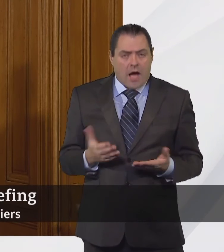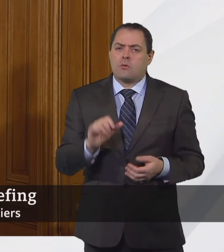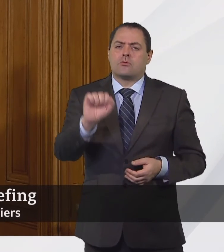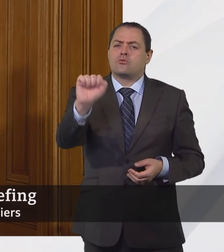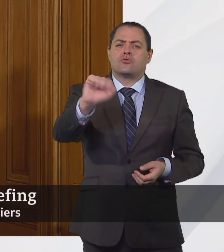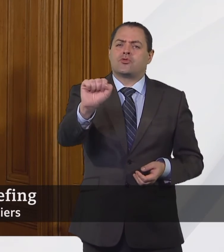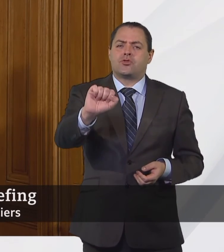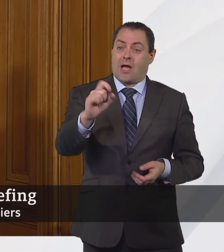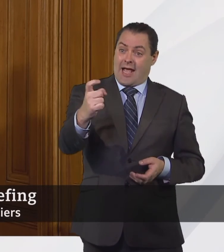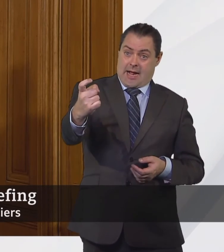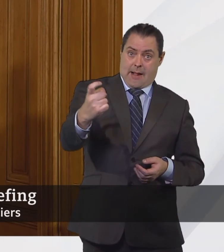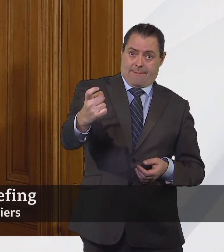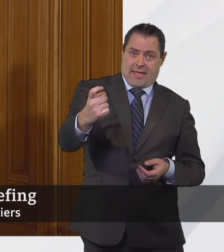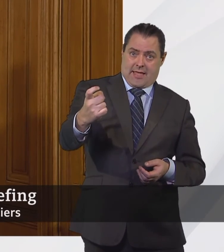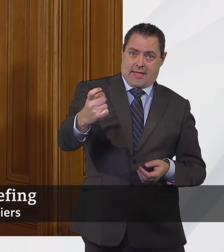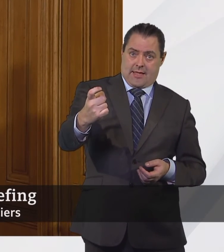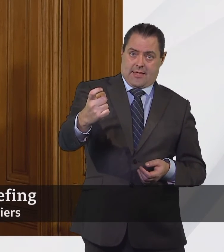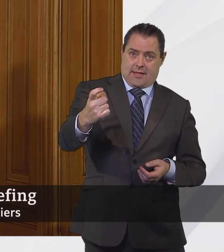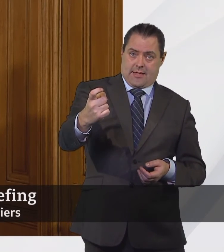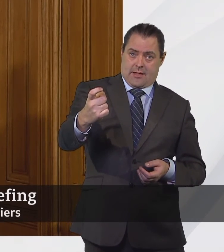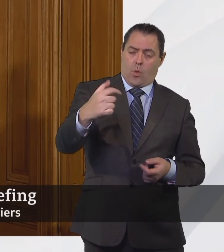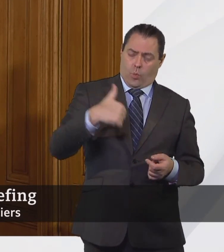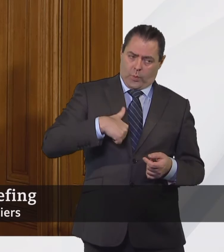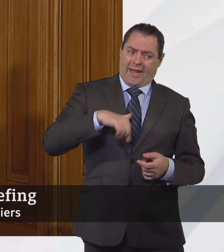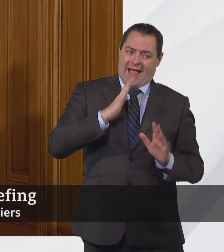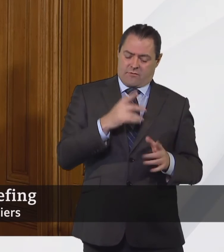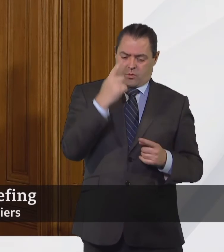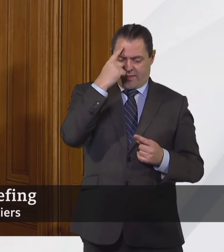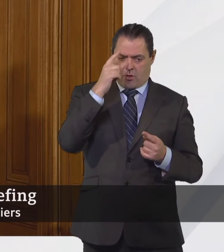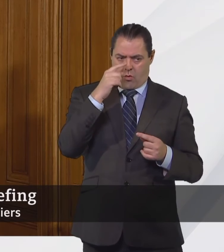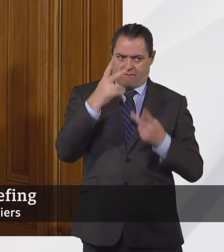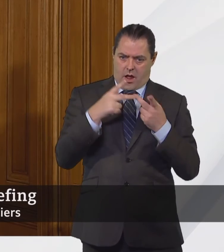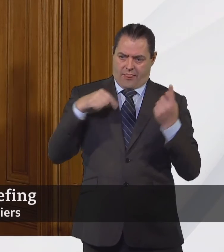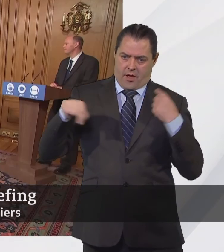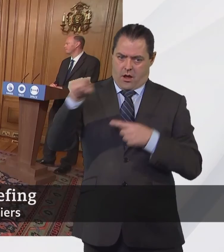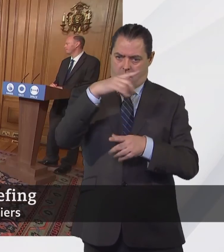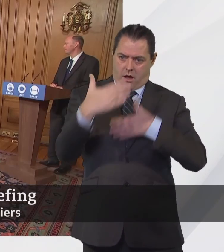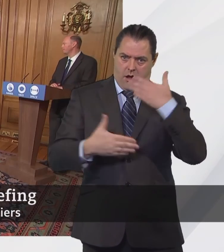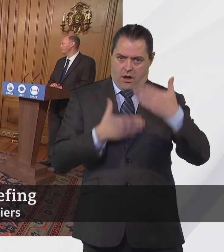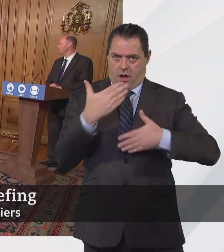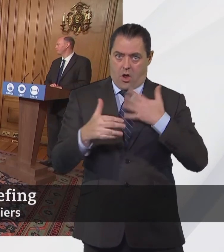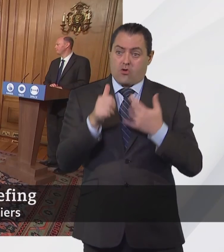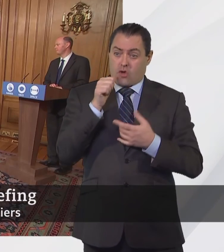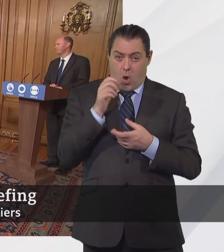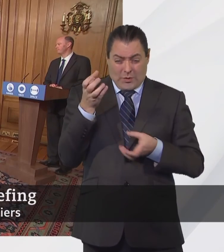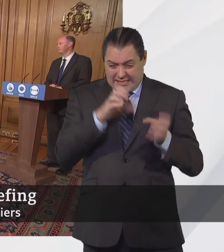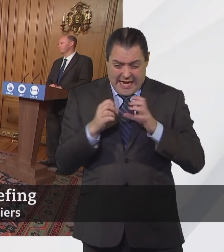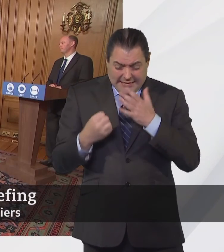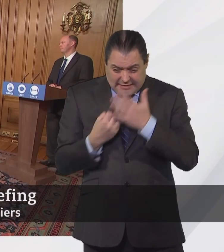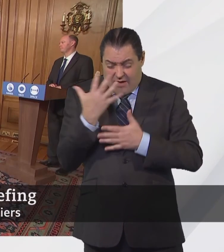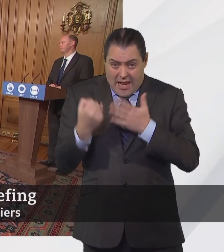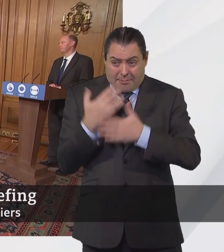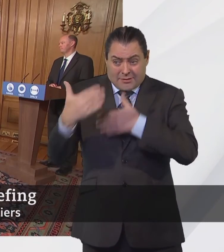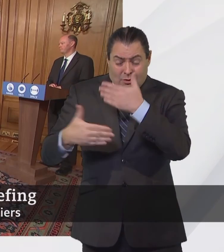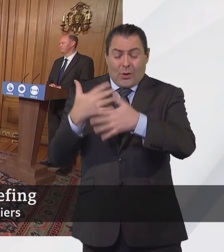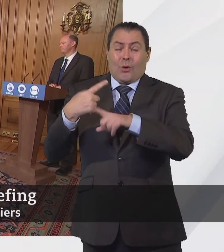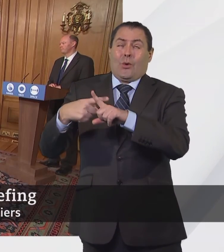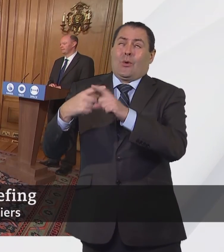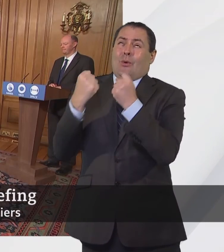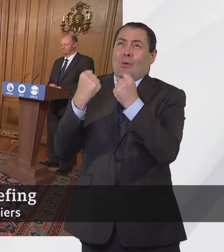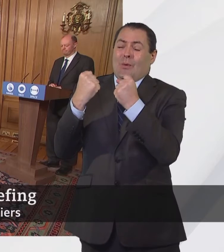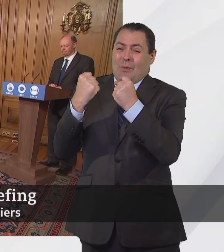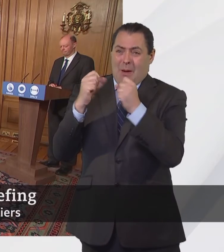sense of altruism through to the point when we're better protected by medical science. Which has been remarkable and continues to